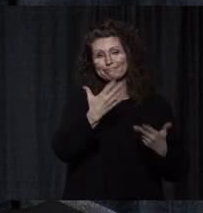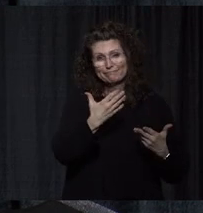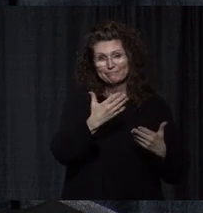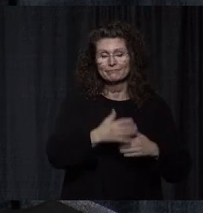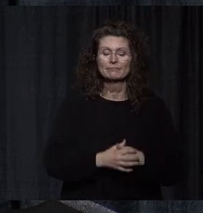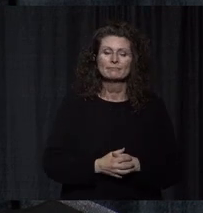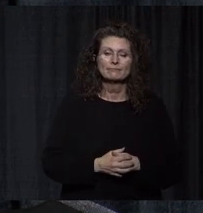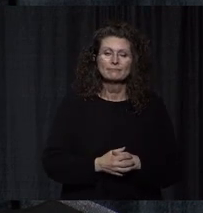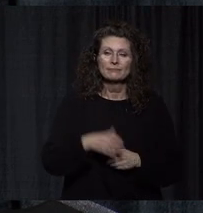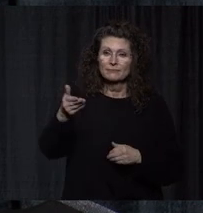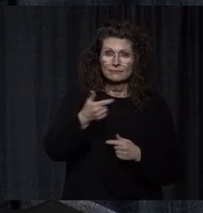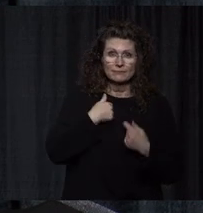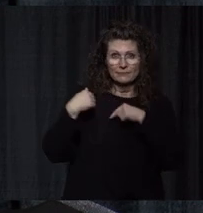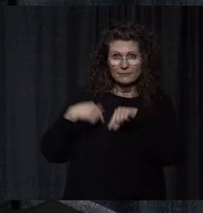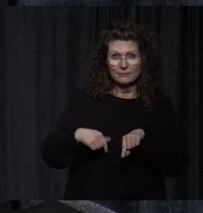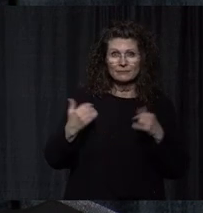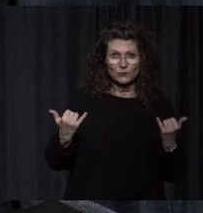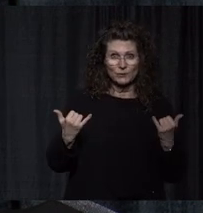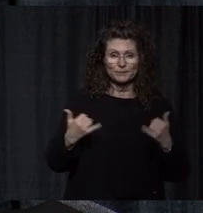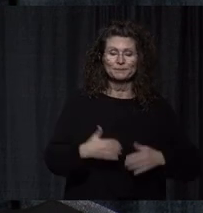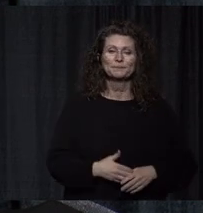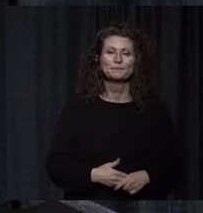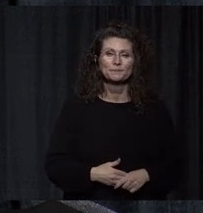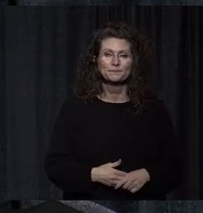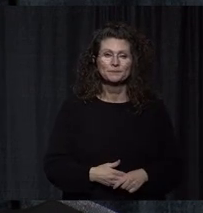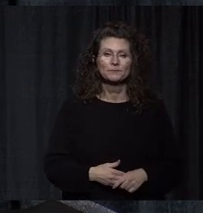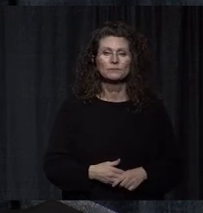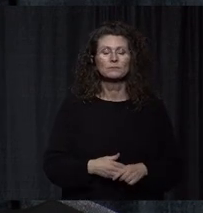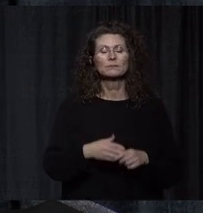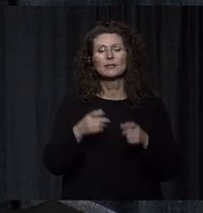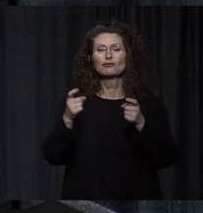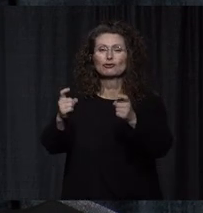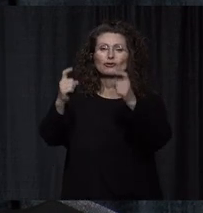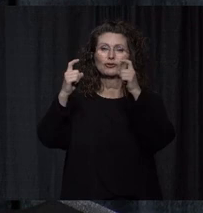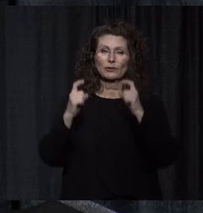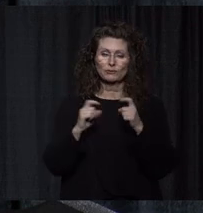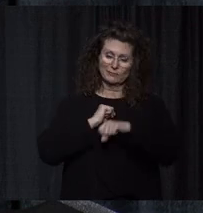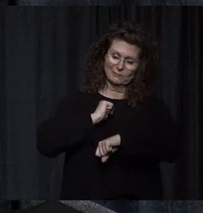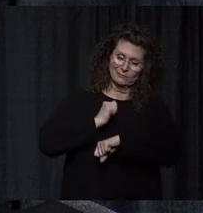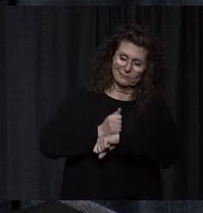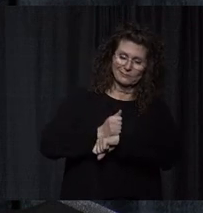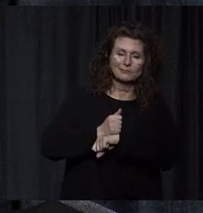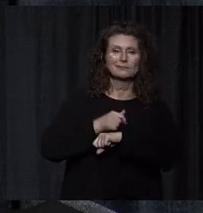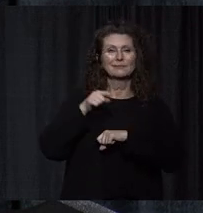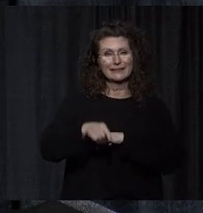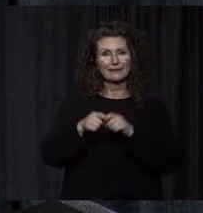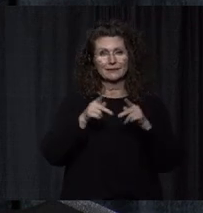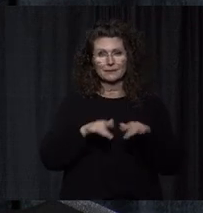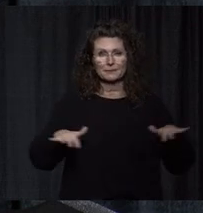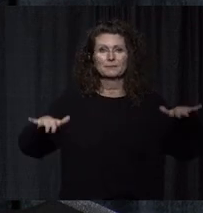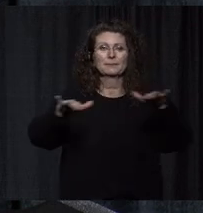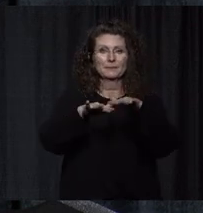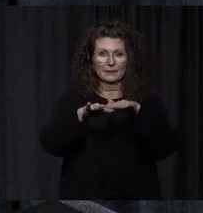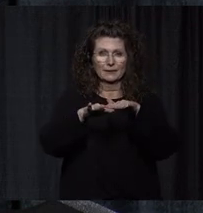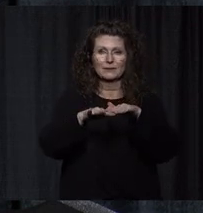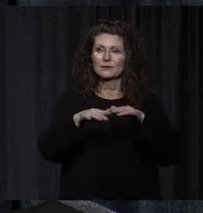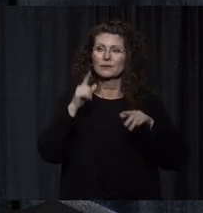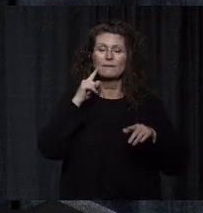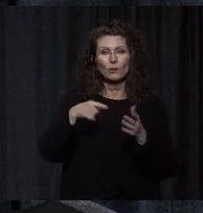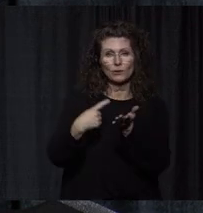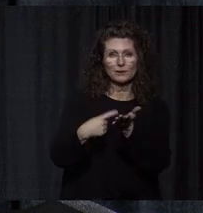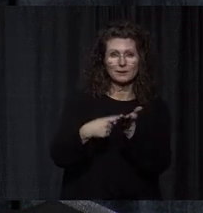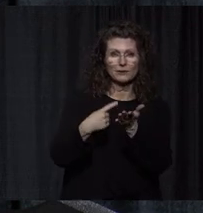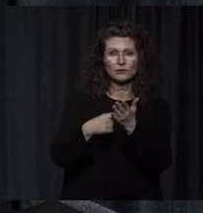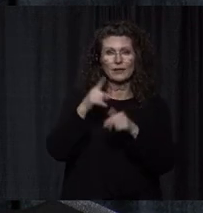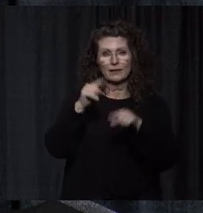for having me here tonight and generously creating this particular space and opportunity for diverse speakers.